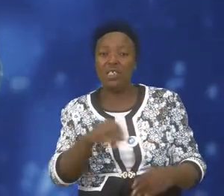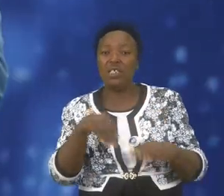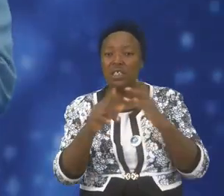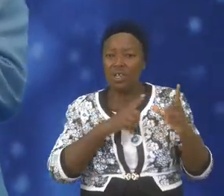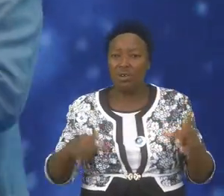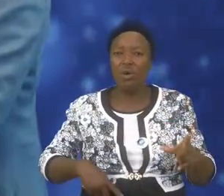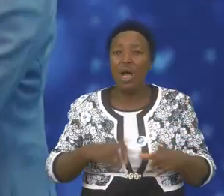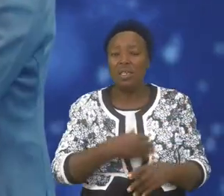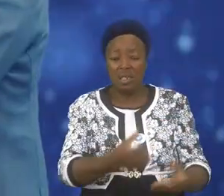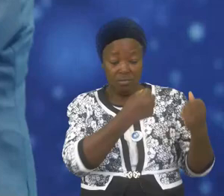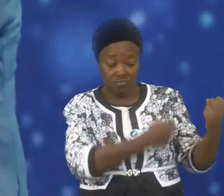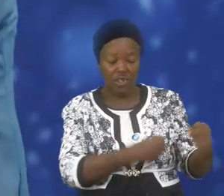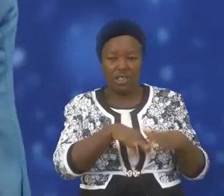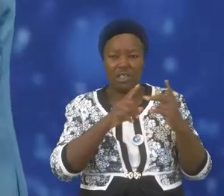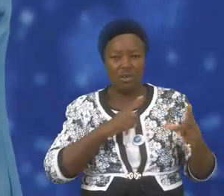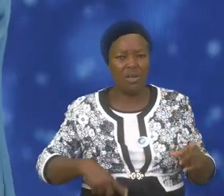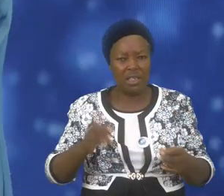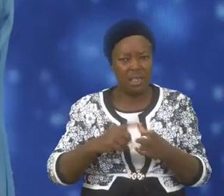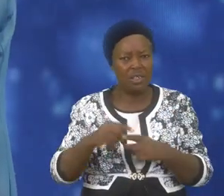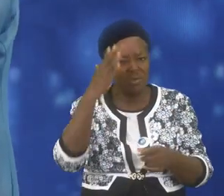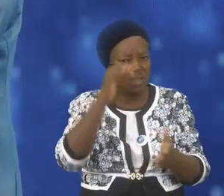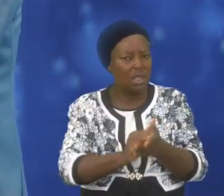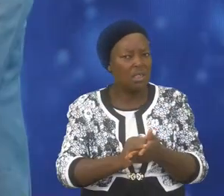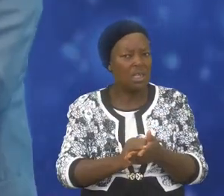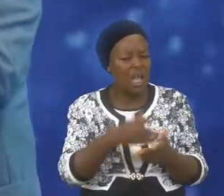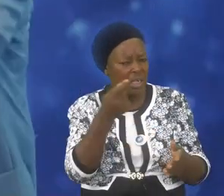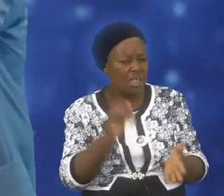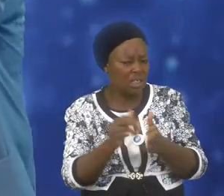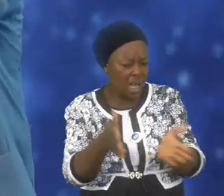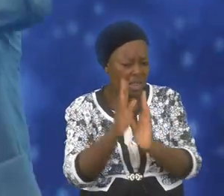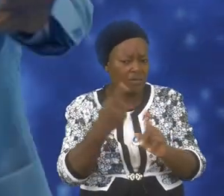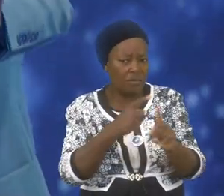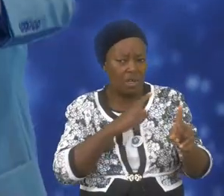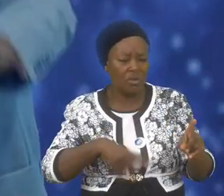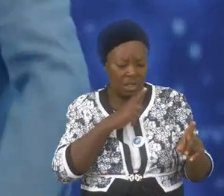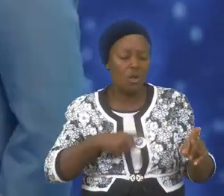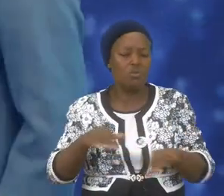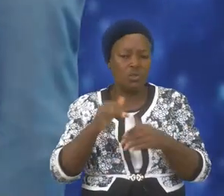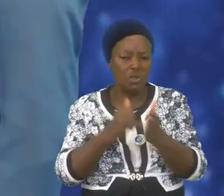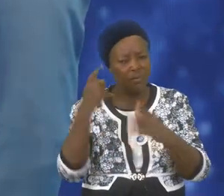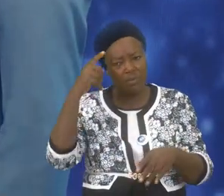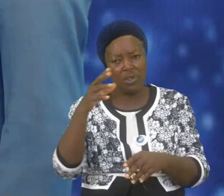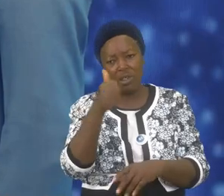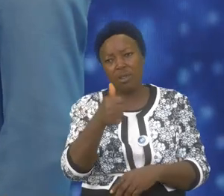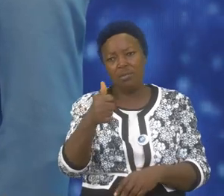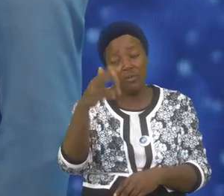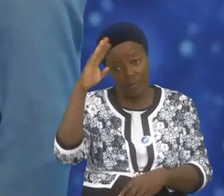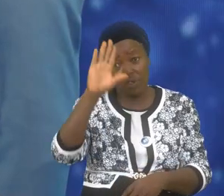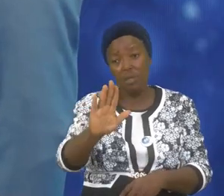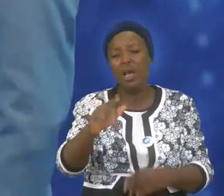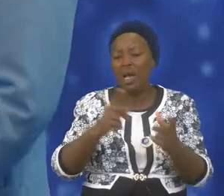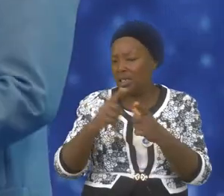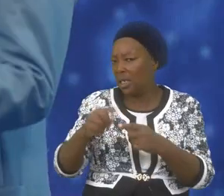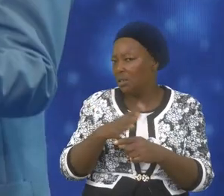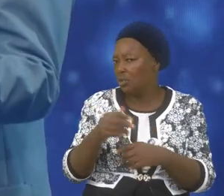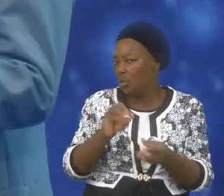he had the compassion for the magicians that they will not die.